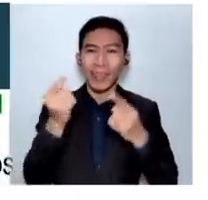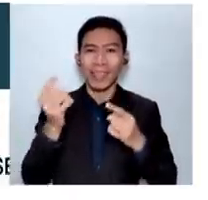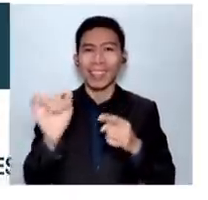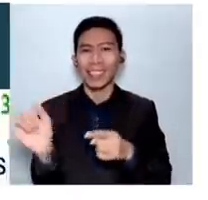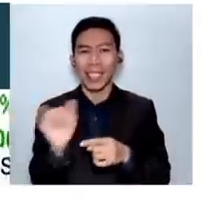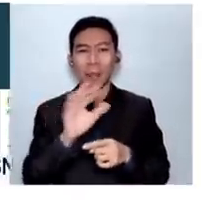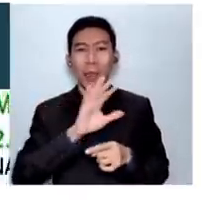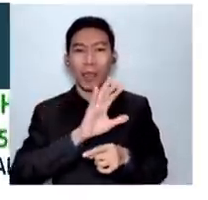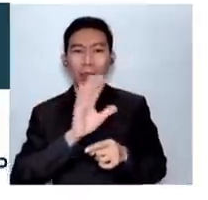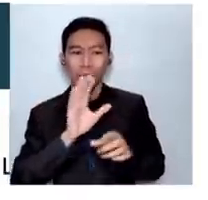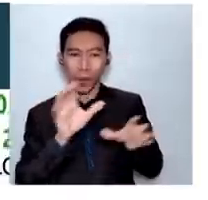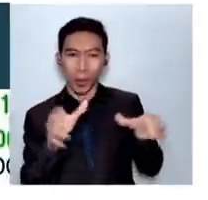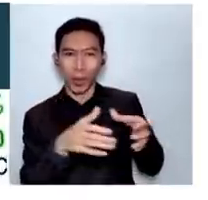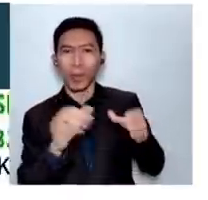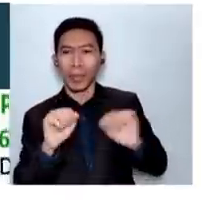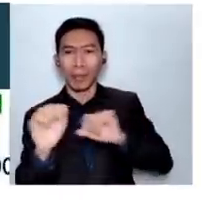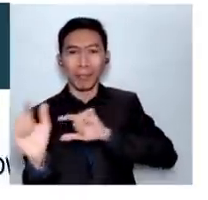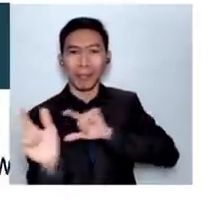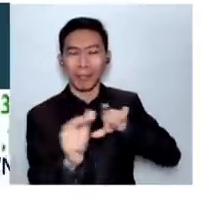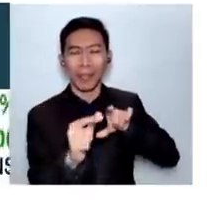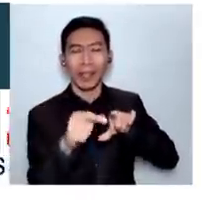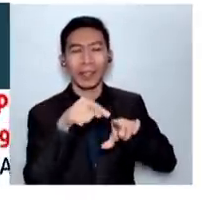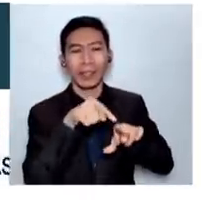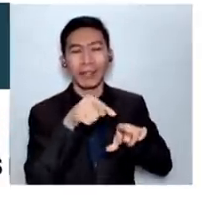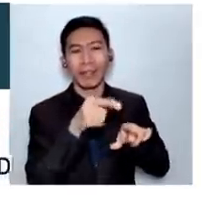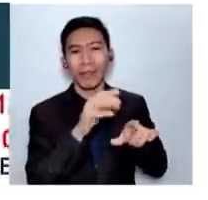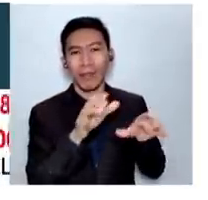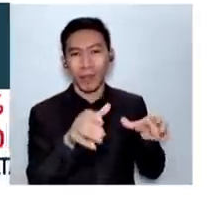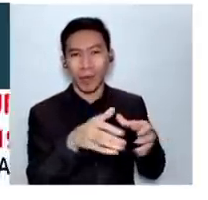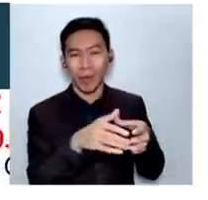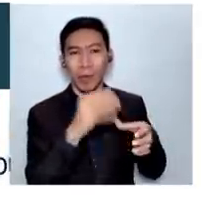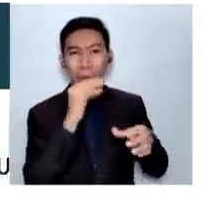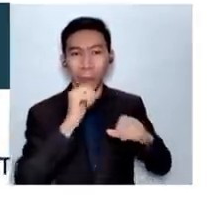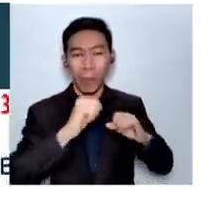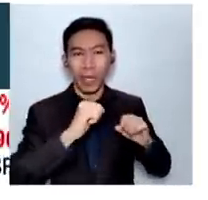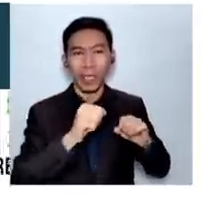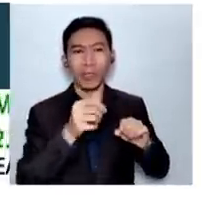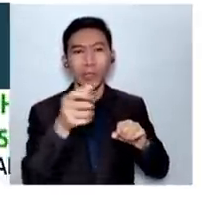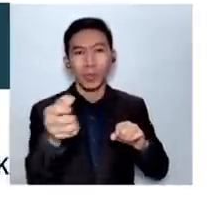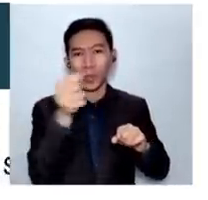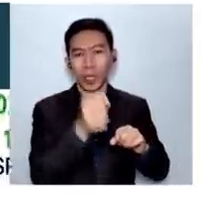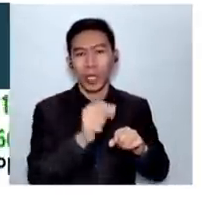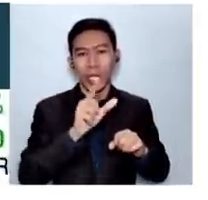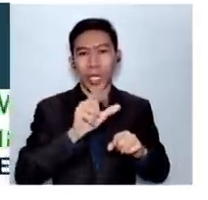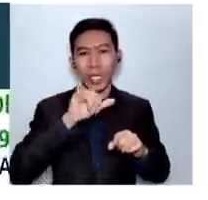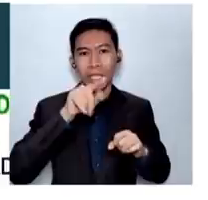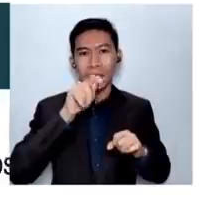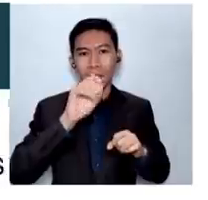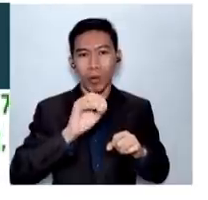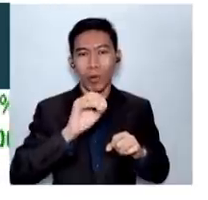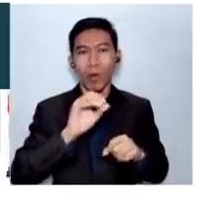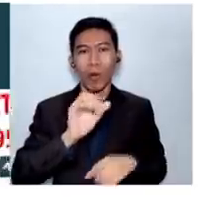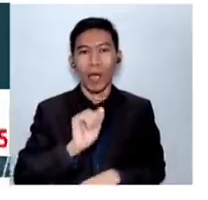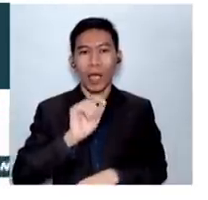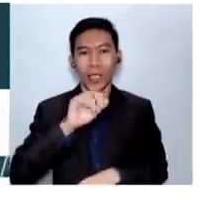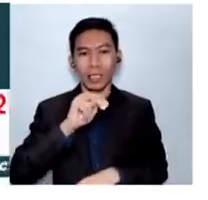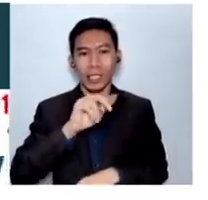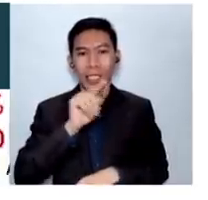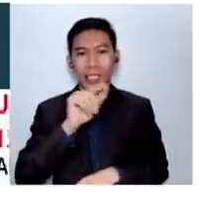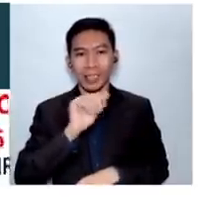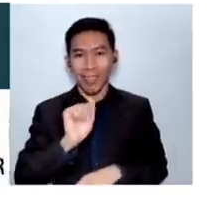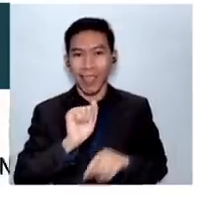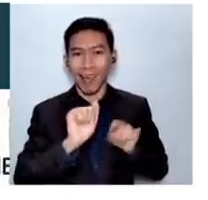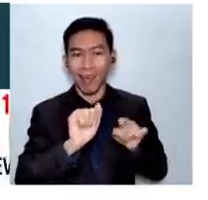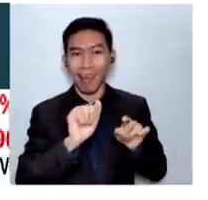Senator Pimentel, with choosing Congressman Lito Atienza, Representative Lito Atienza, as Senator Pacquiao's running